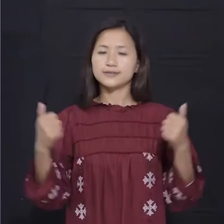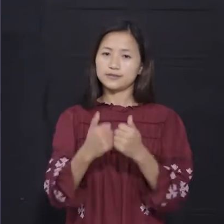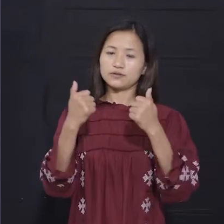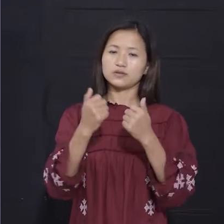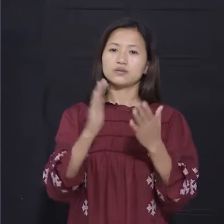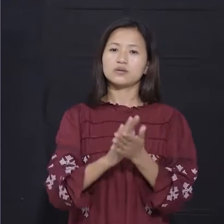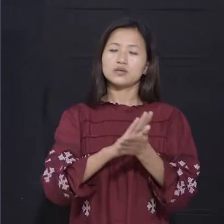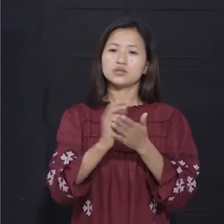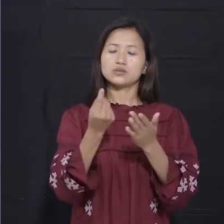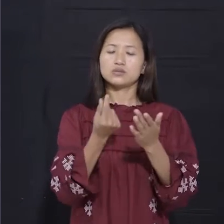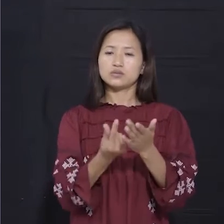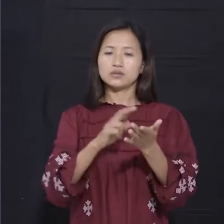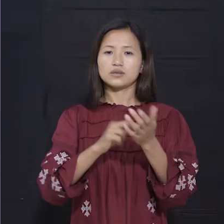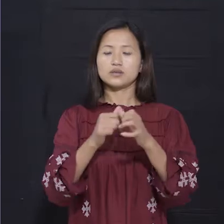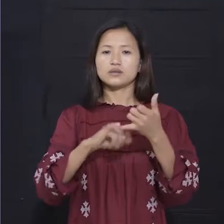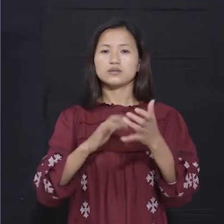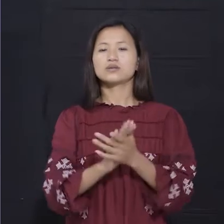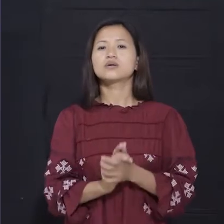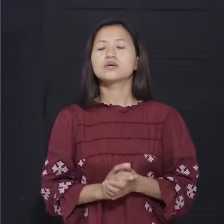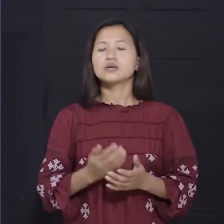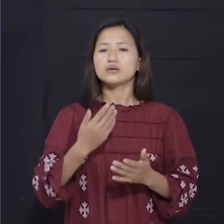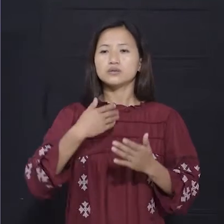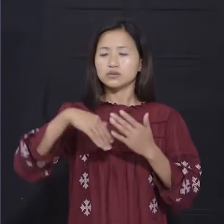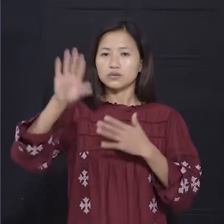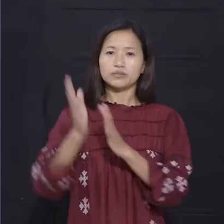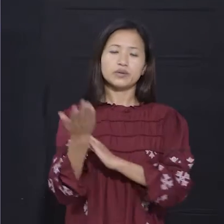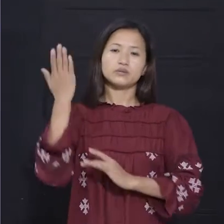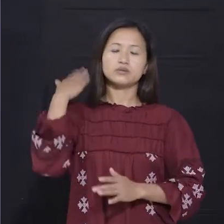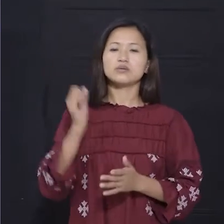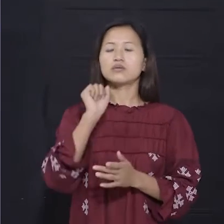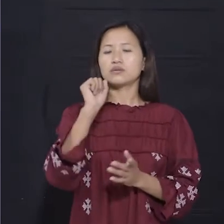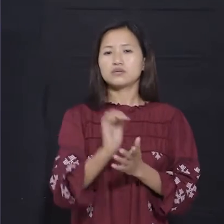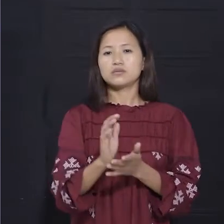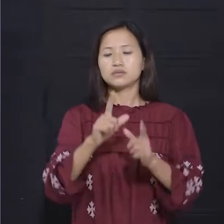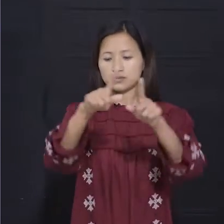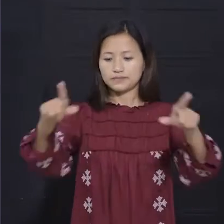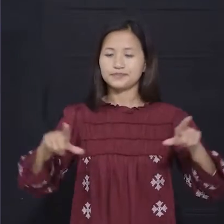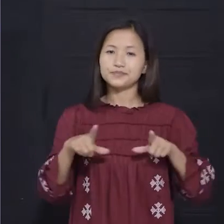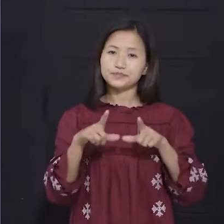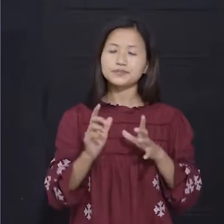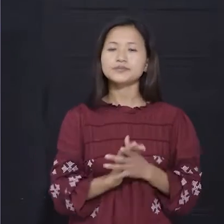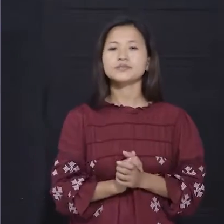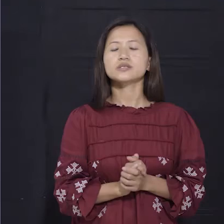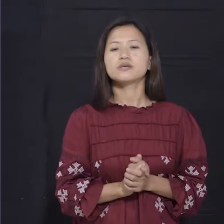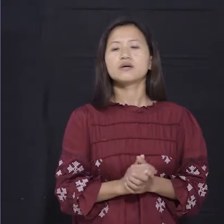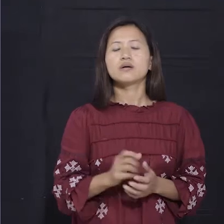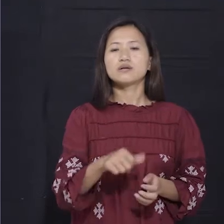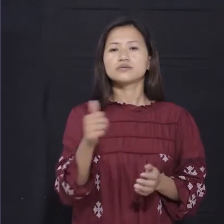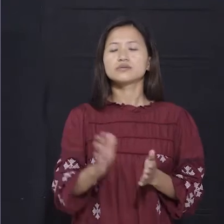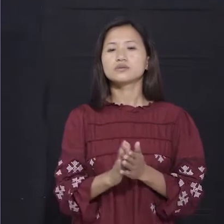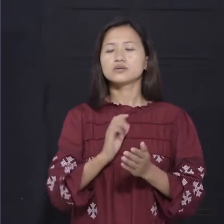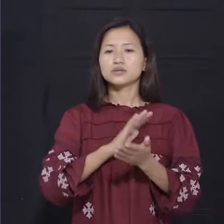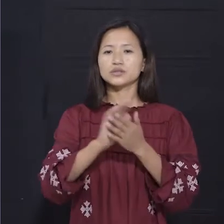the Hunas. So now the Hunas had to go back to their own land, right? But after the Hunas went back